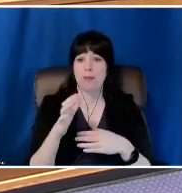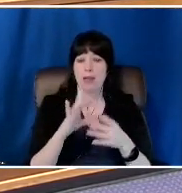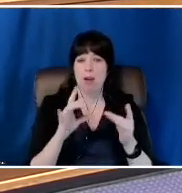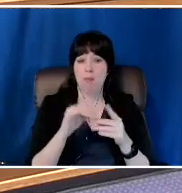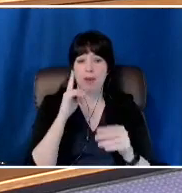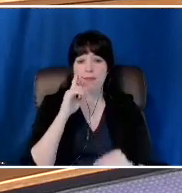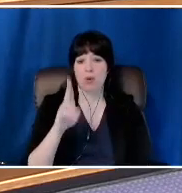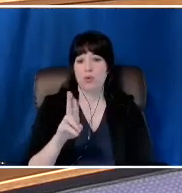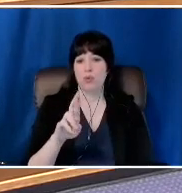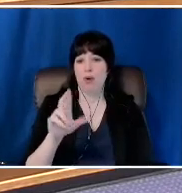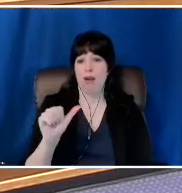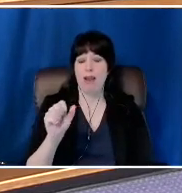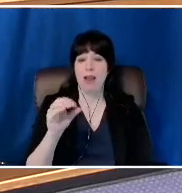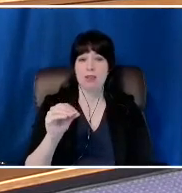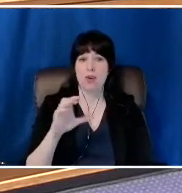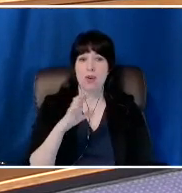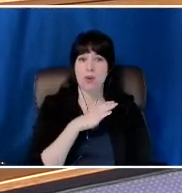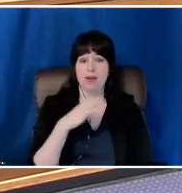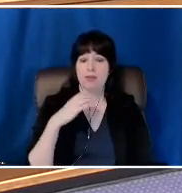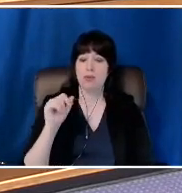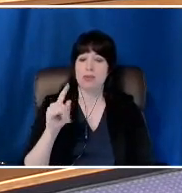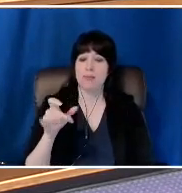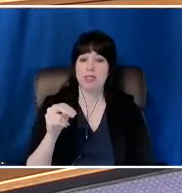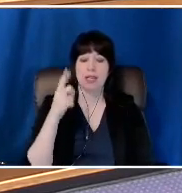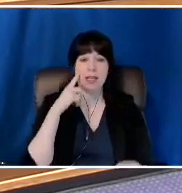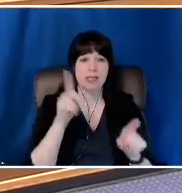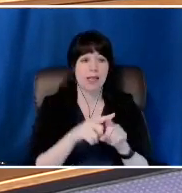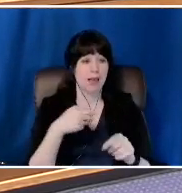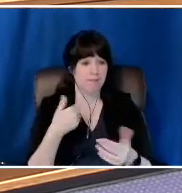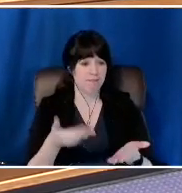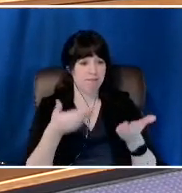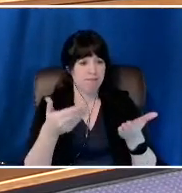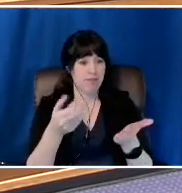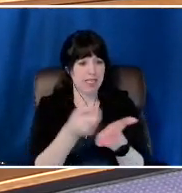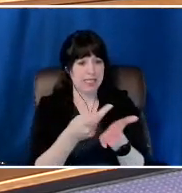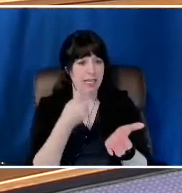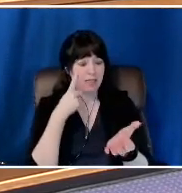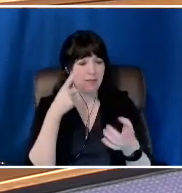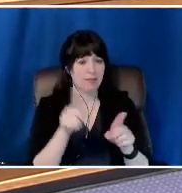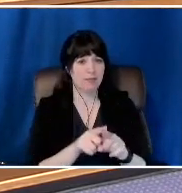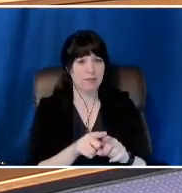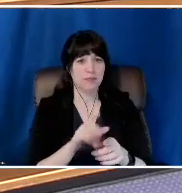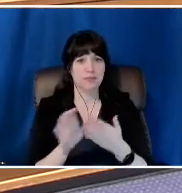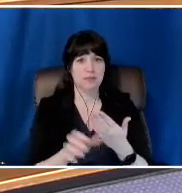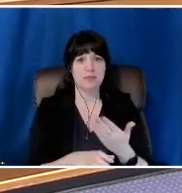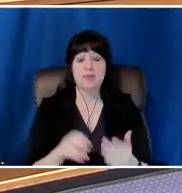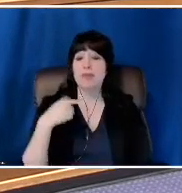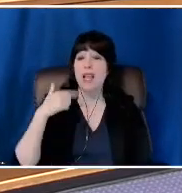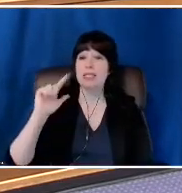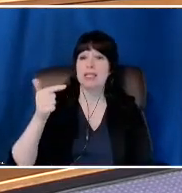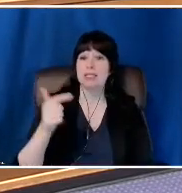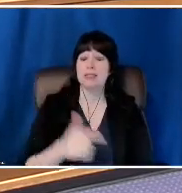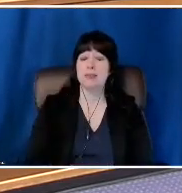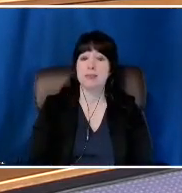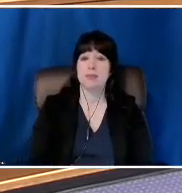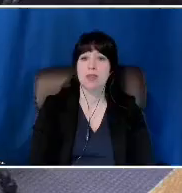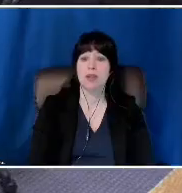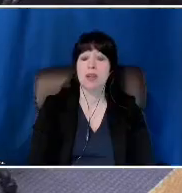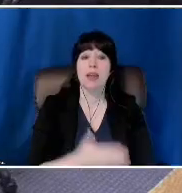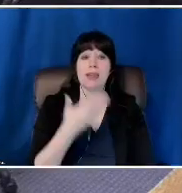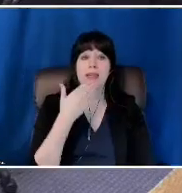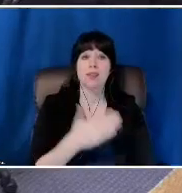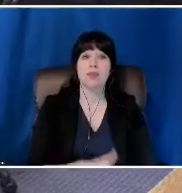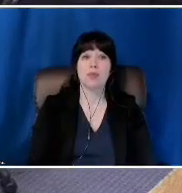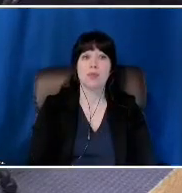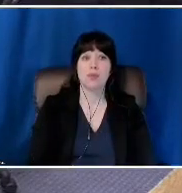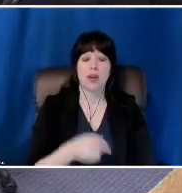So, Councillor Stapleton, the consent calendar. Yes, I move approval of the consent calendar. Second. Thank you. The